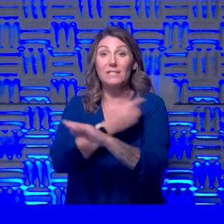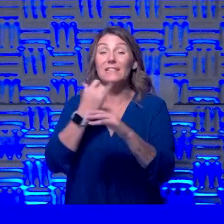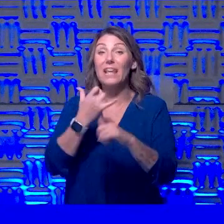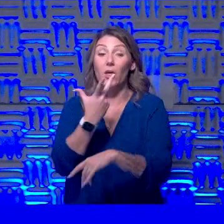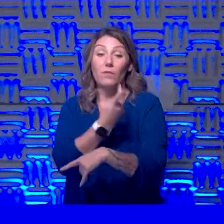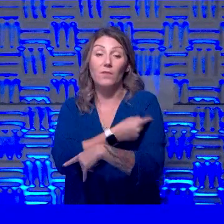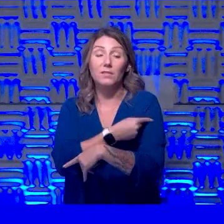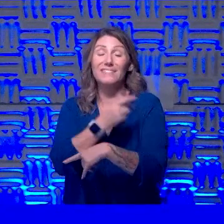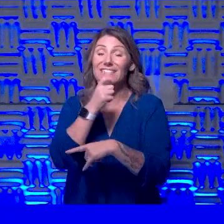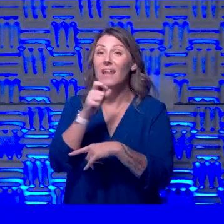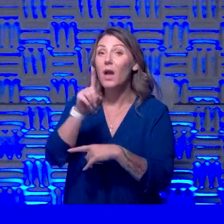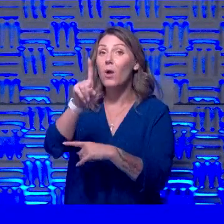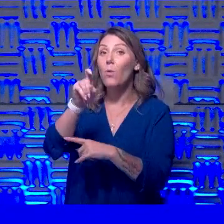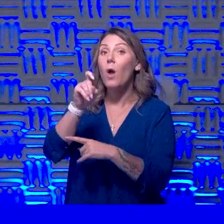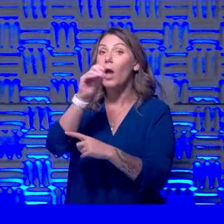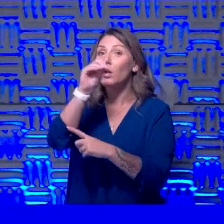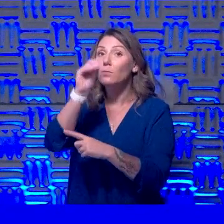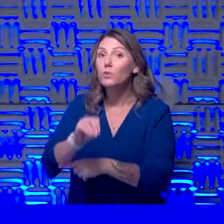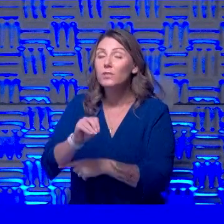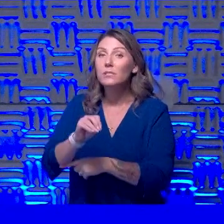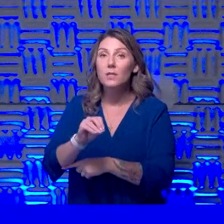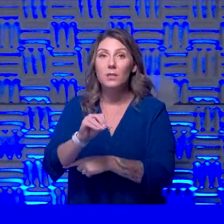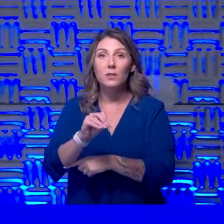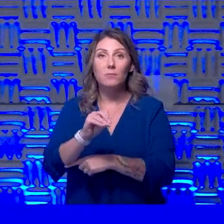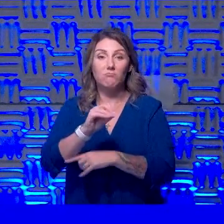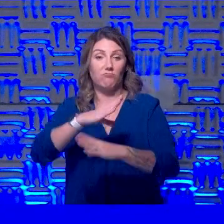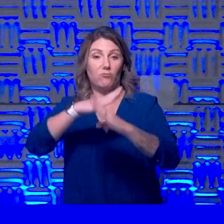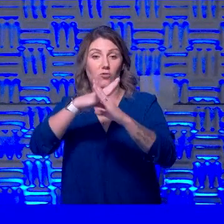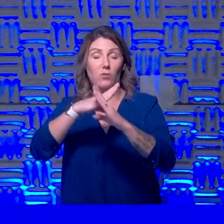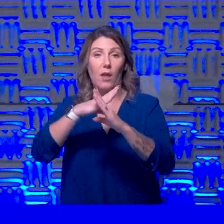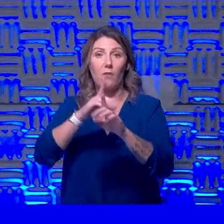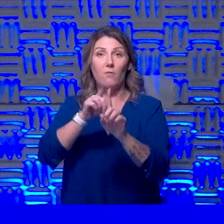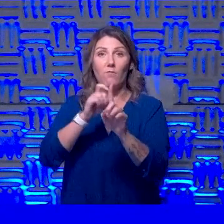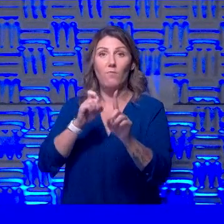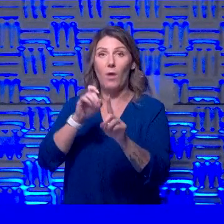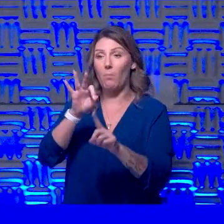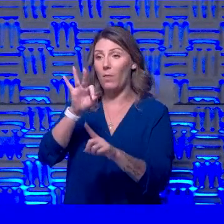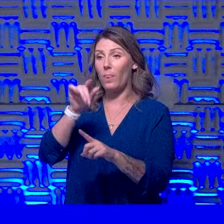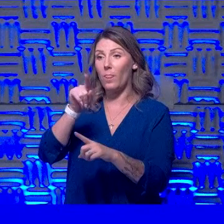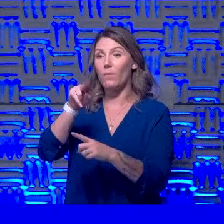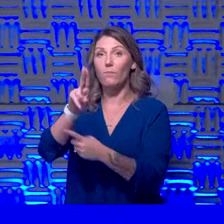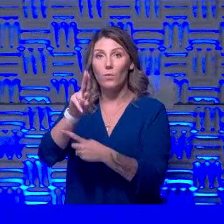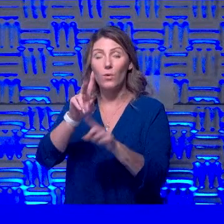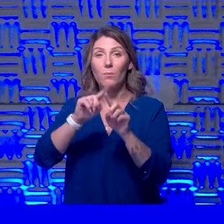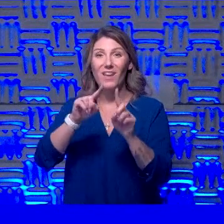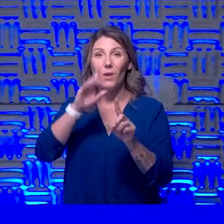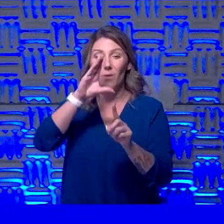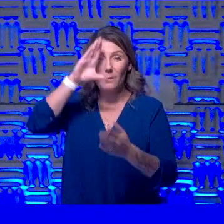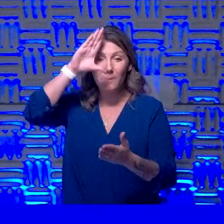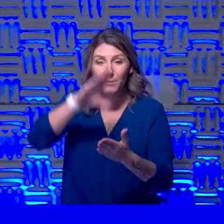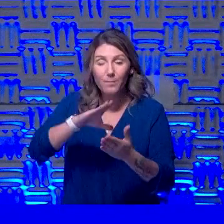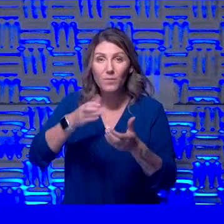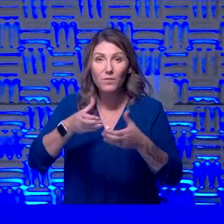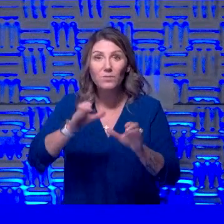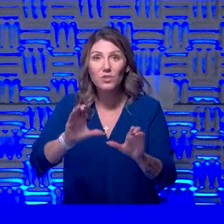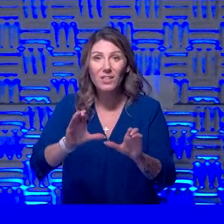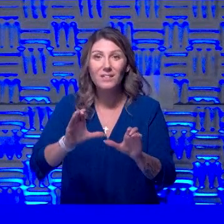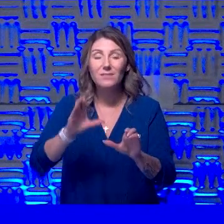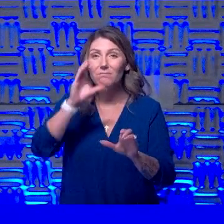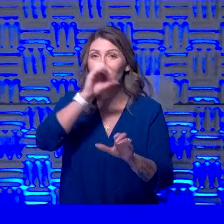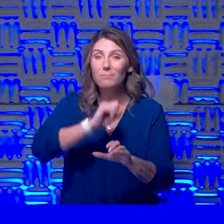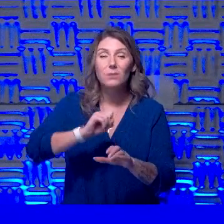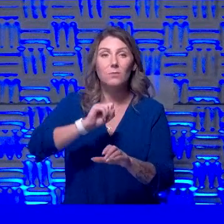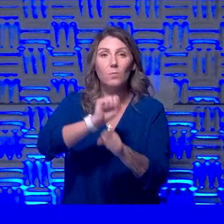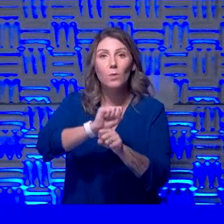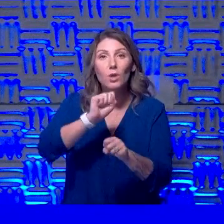will not 100% keep you from getting infected from influenza, but it will reduce your chance of missing work